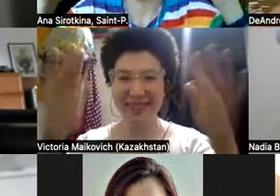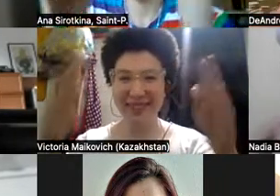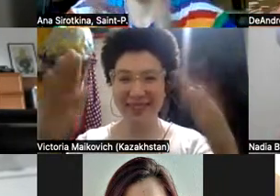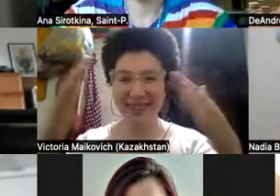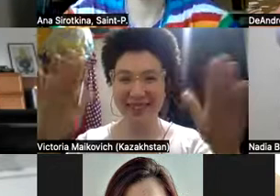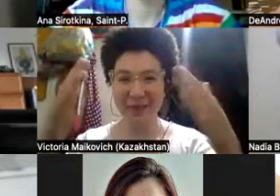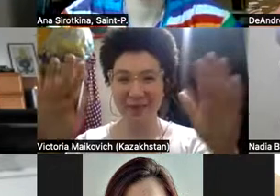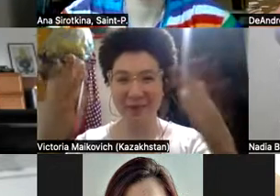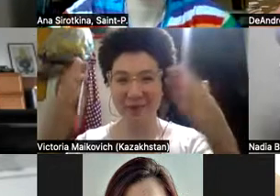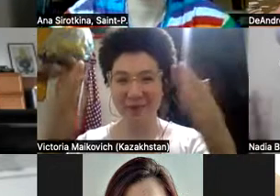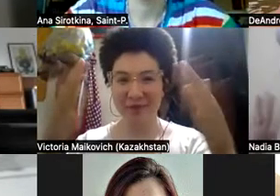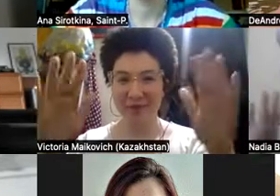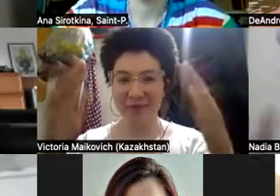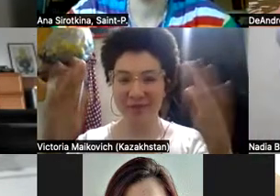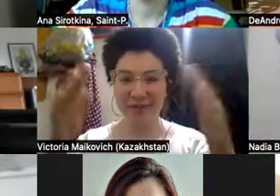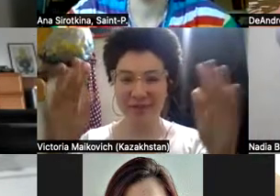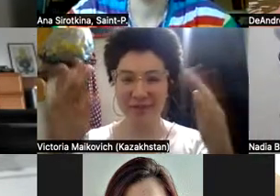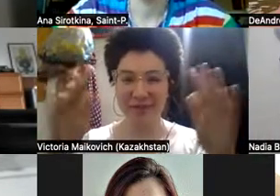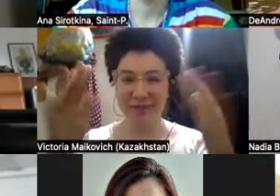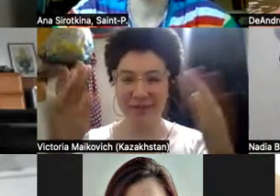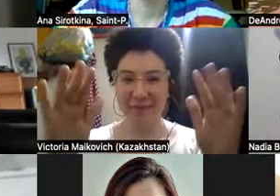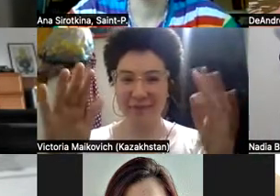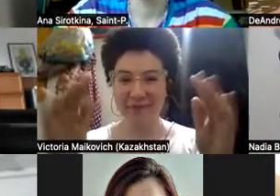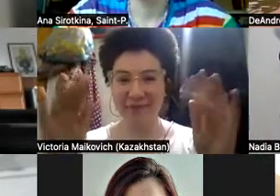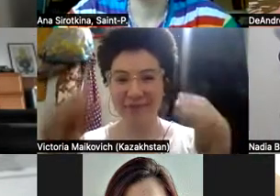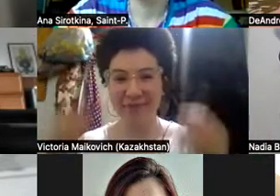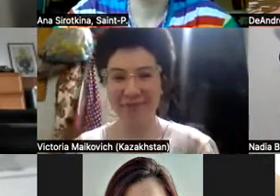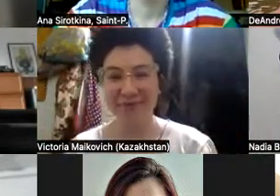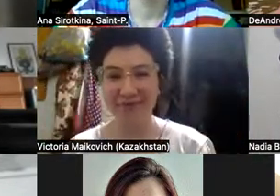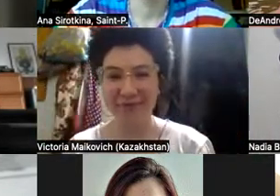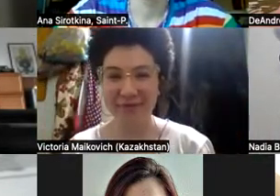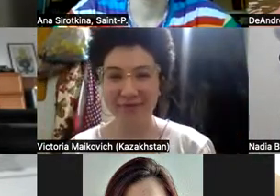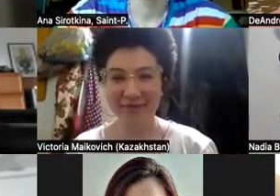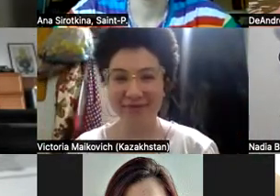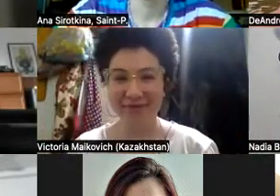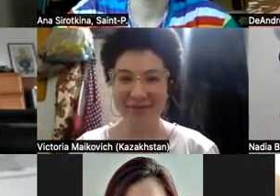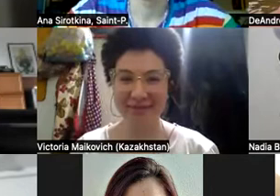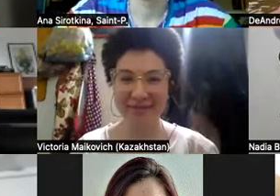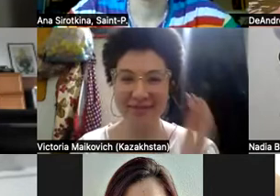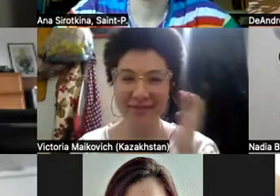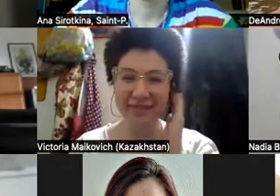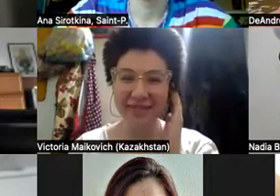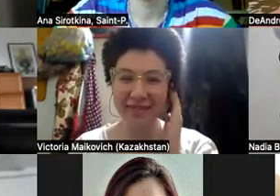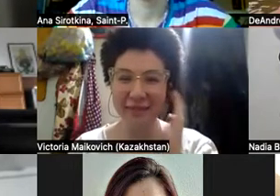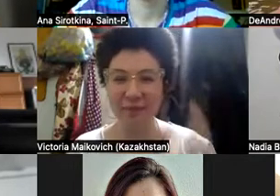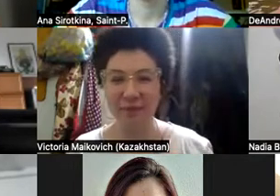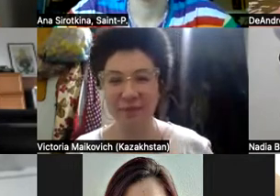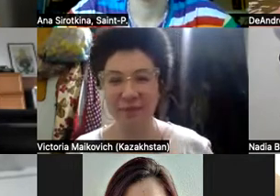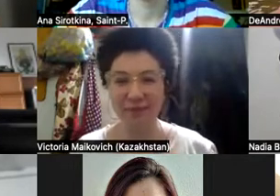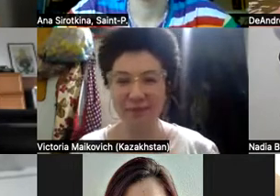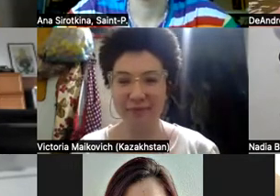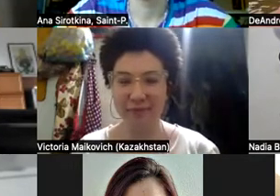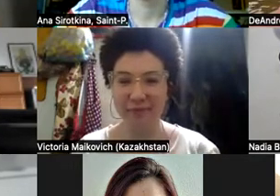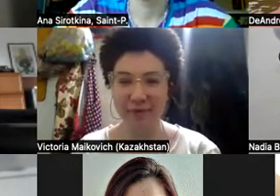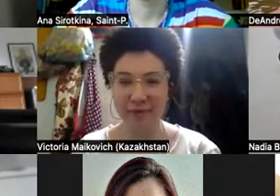that's awesome. That makes me feel like I know people are attending. And it's also pretty useful for a